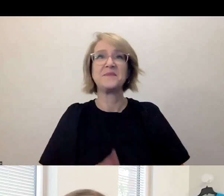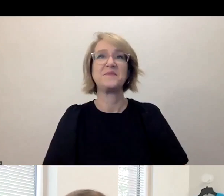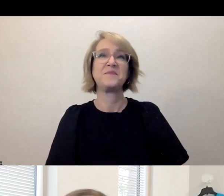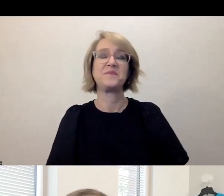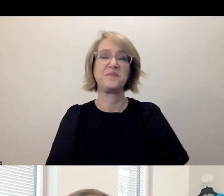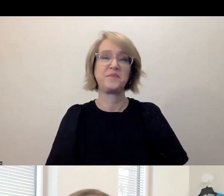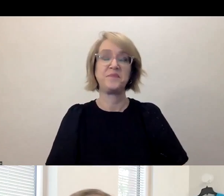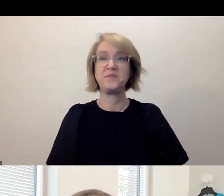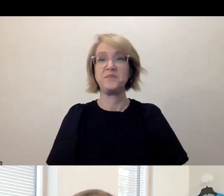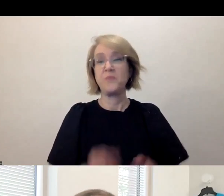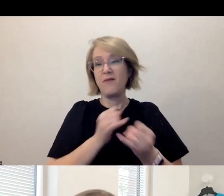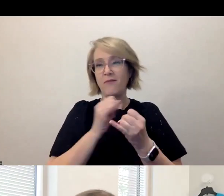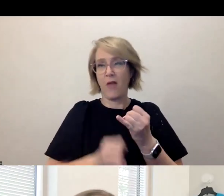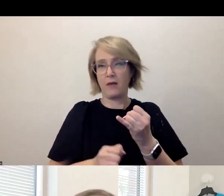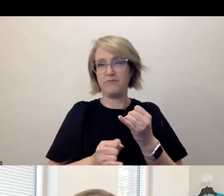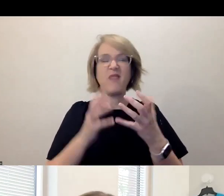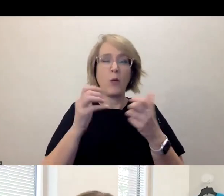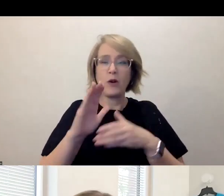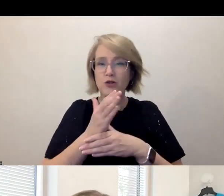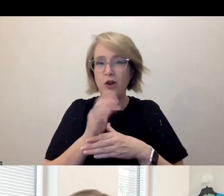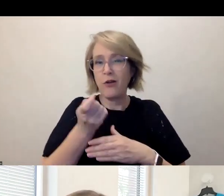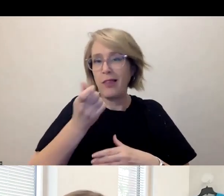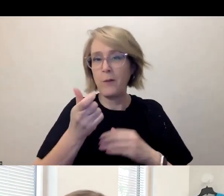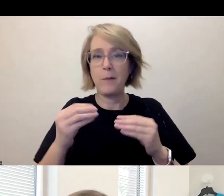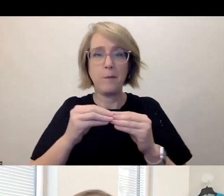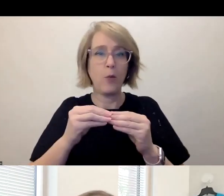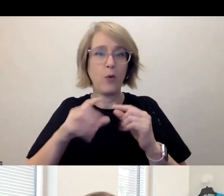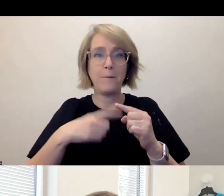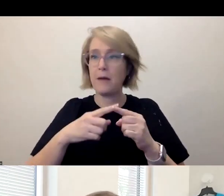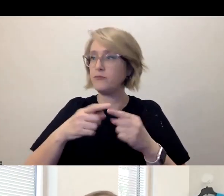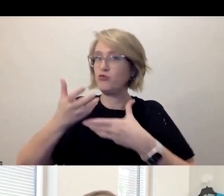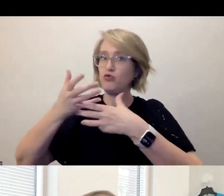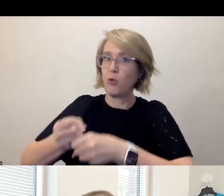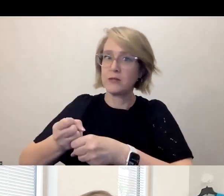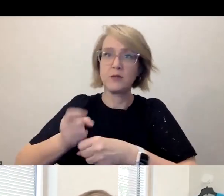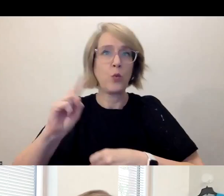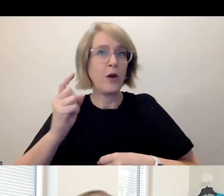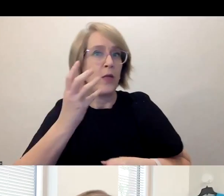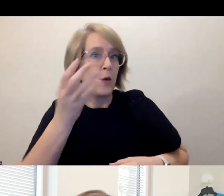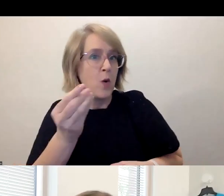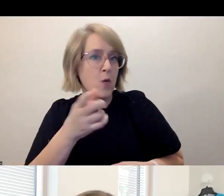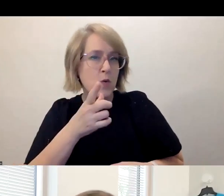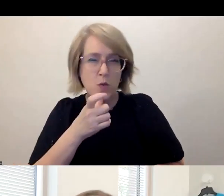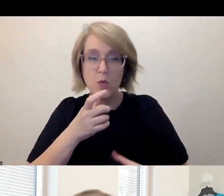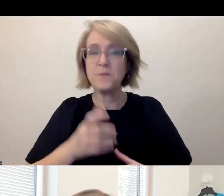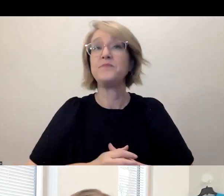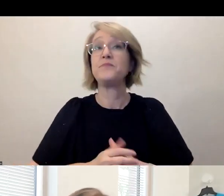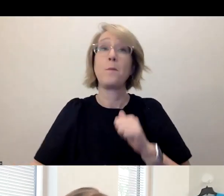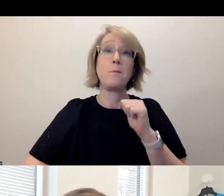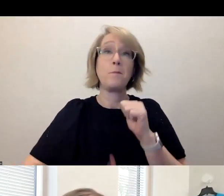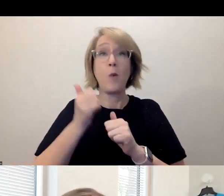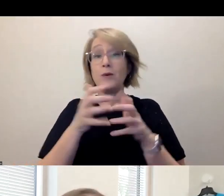So finally, just wanted to share a little bit more digging into who do people trust and where do they want to go? Most Americans said that they